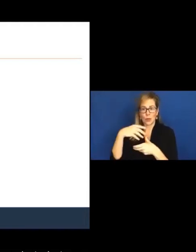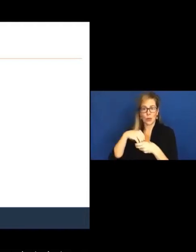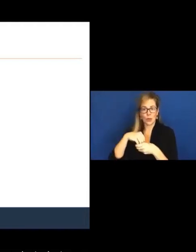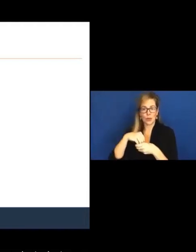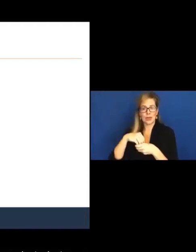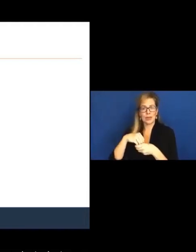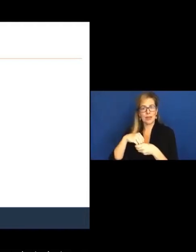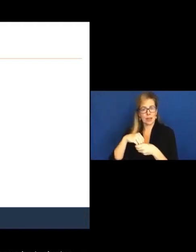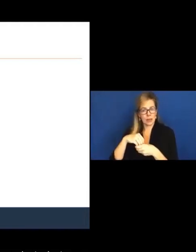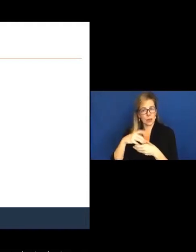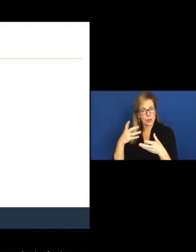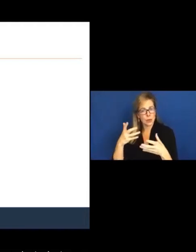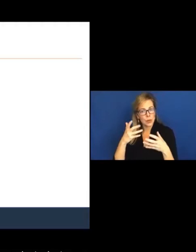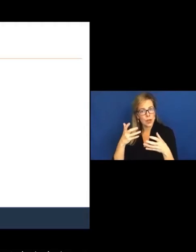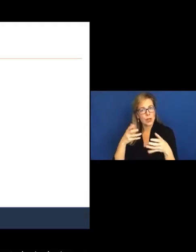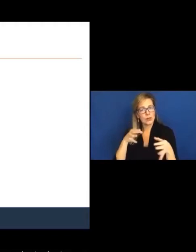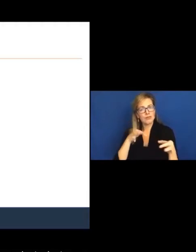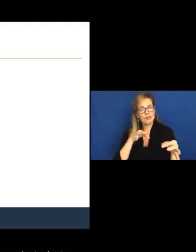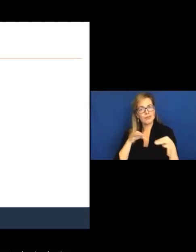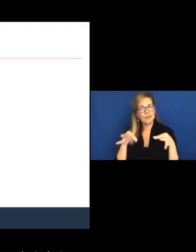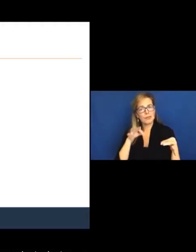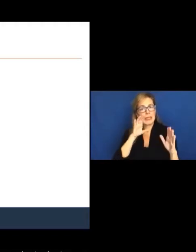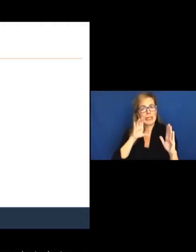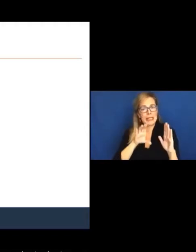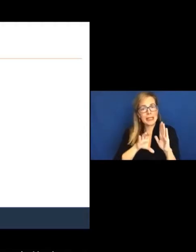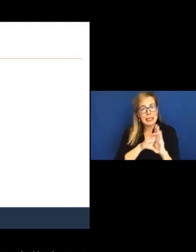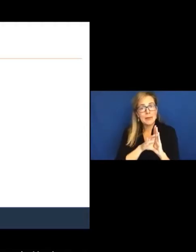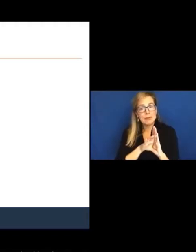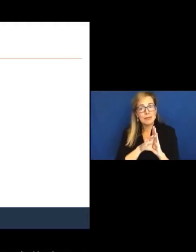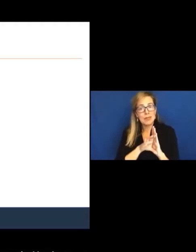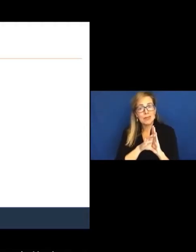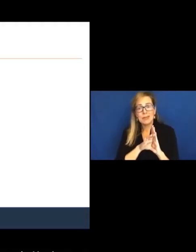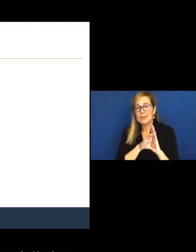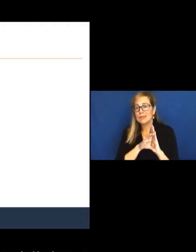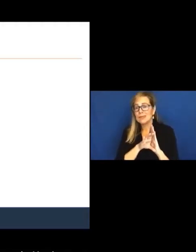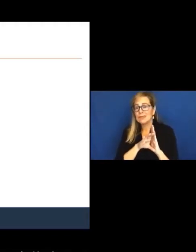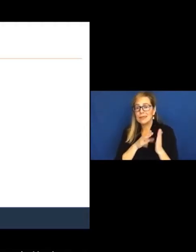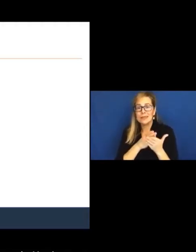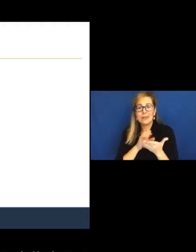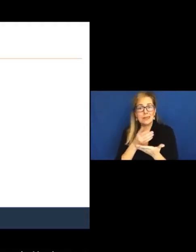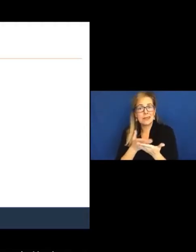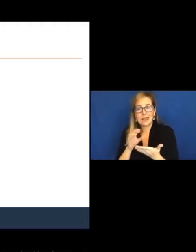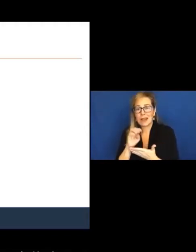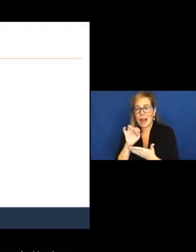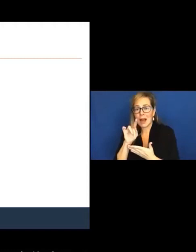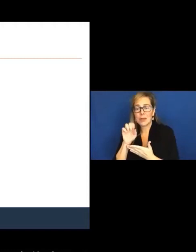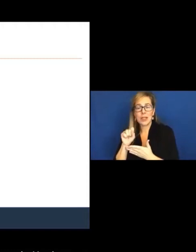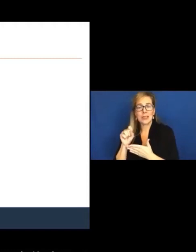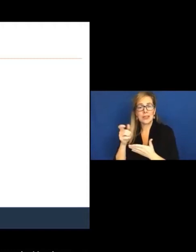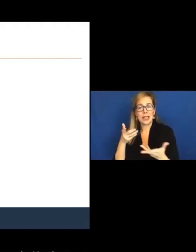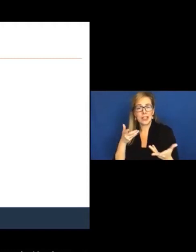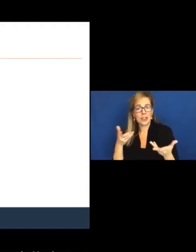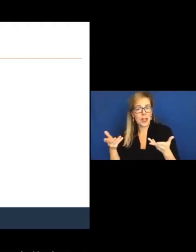describe images, objects, gestures, and